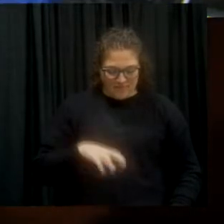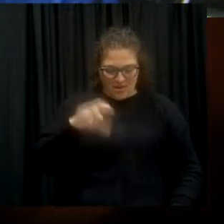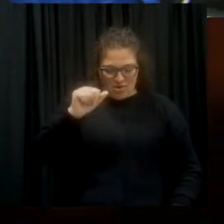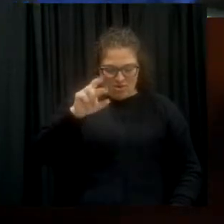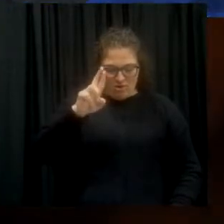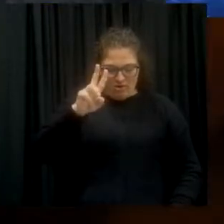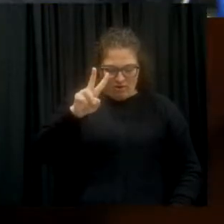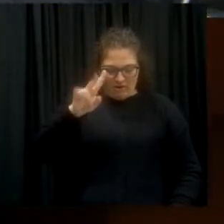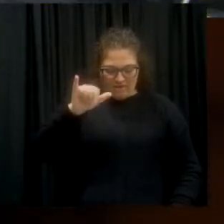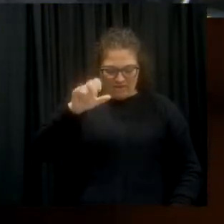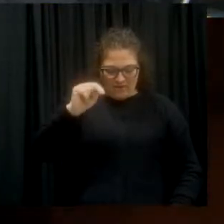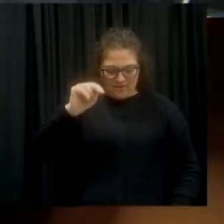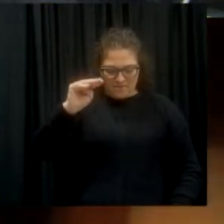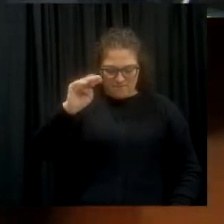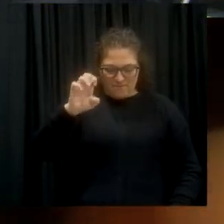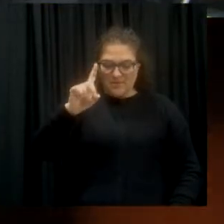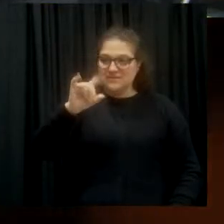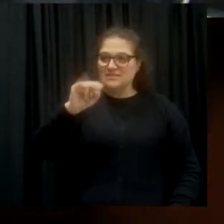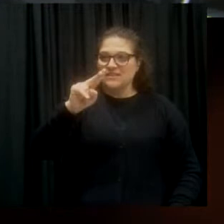Arvin Medina.